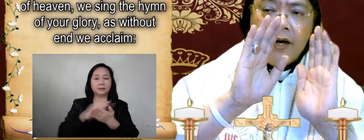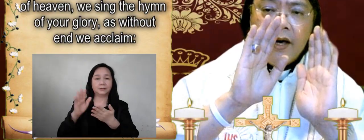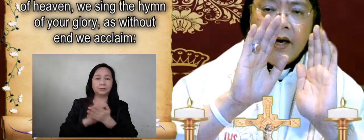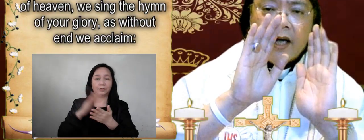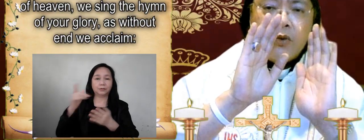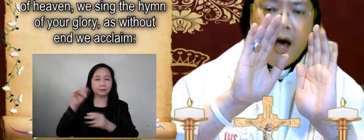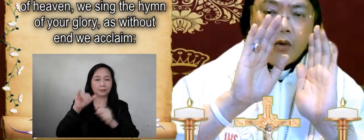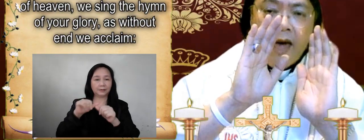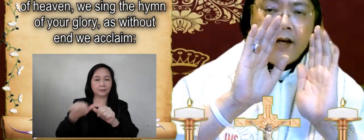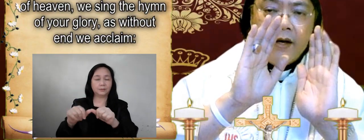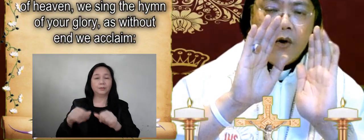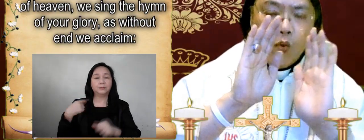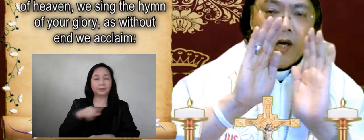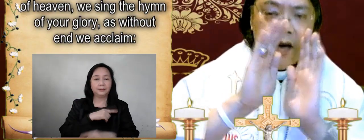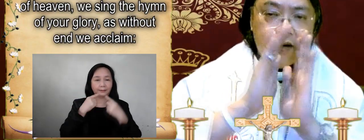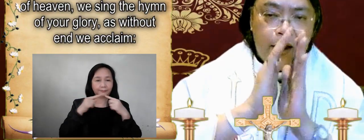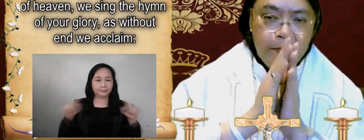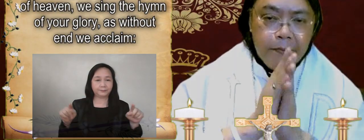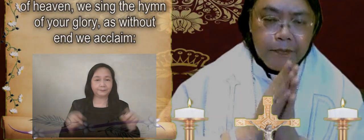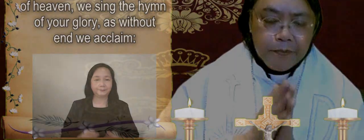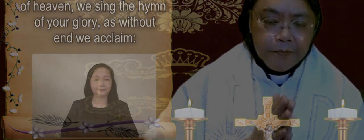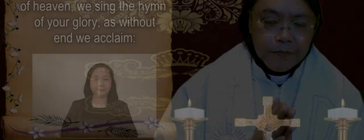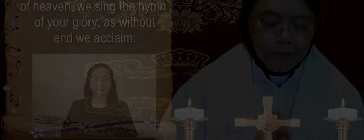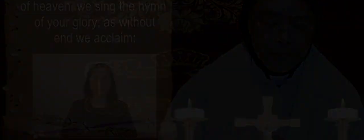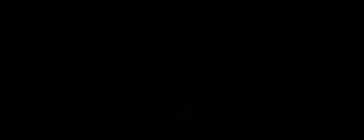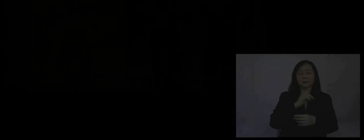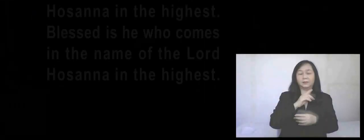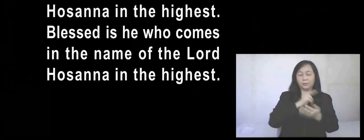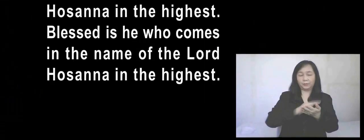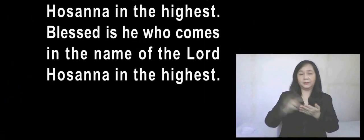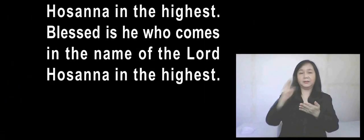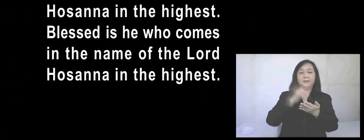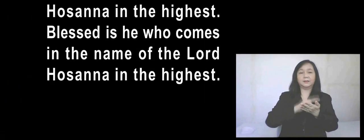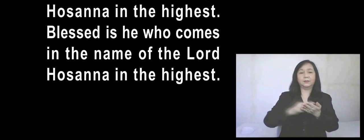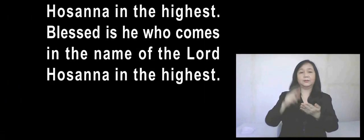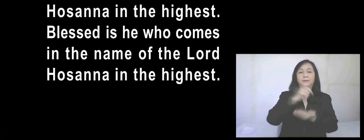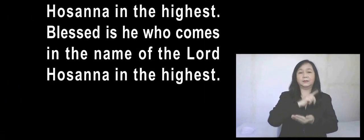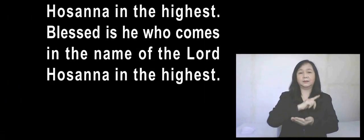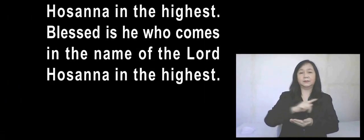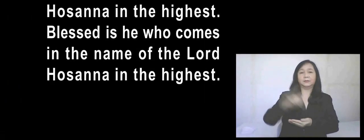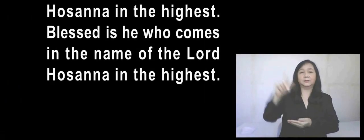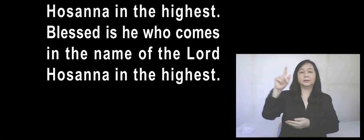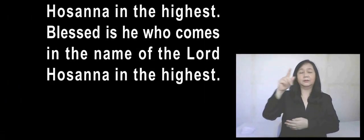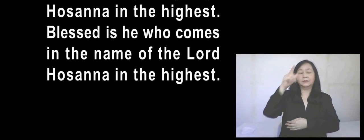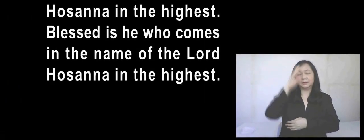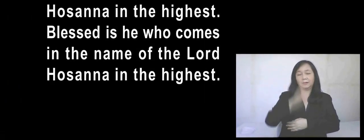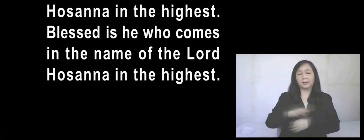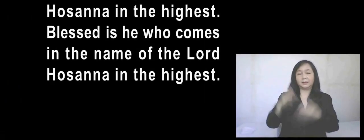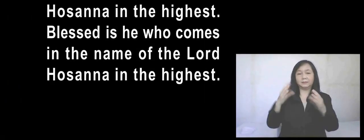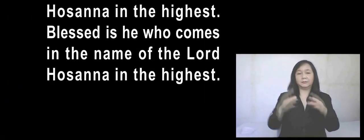glory, as without end, we acclaim. Holy, Holy, Holy Lord,